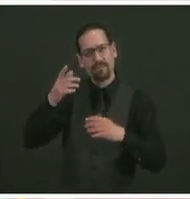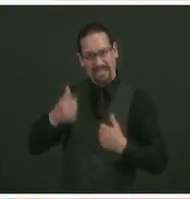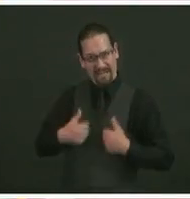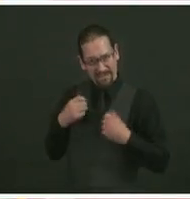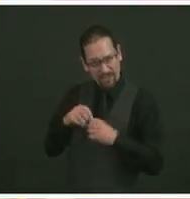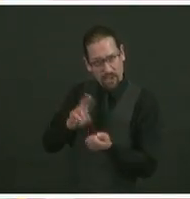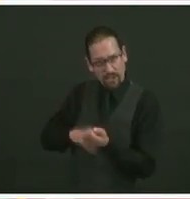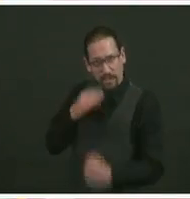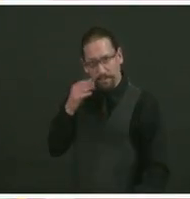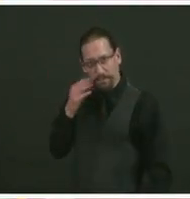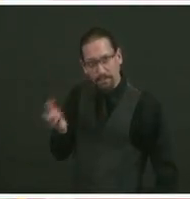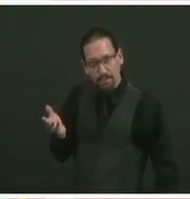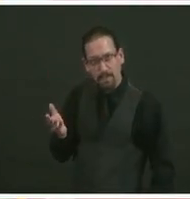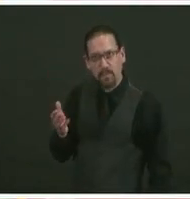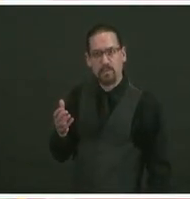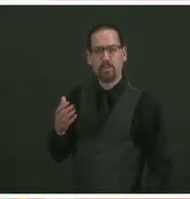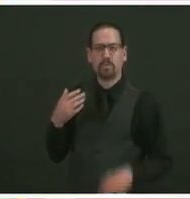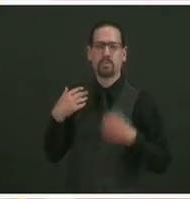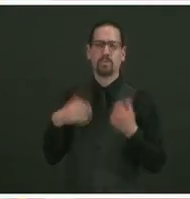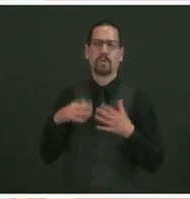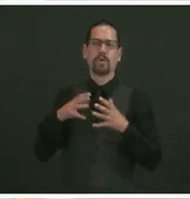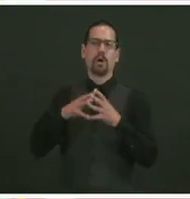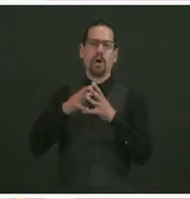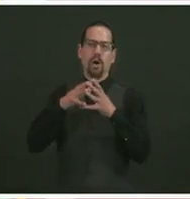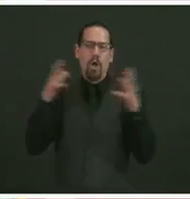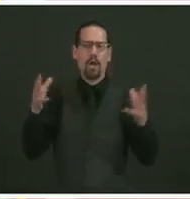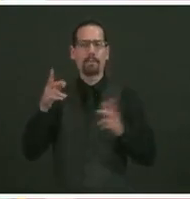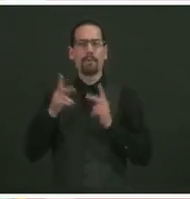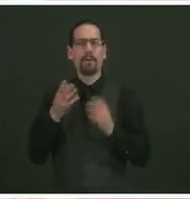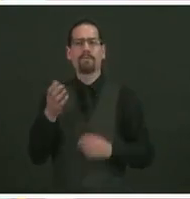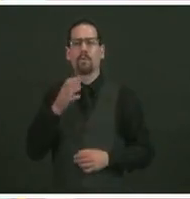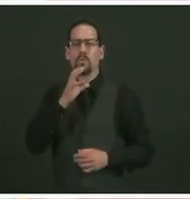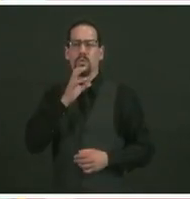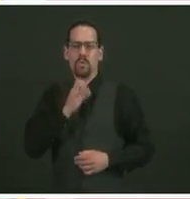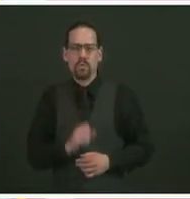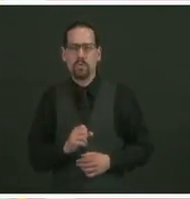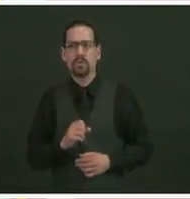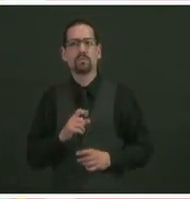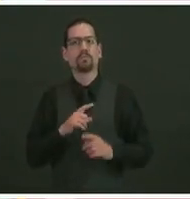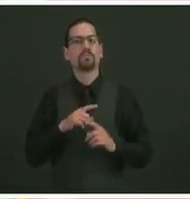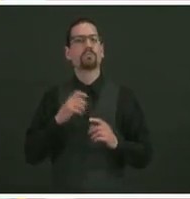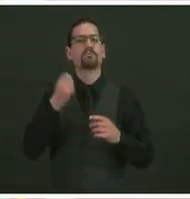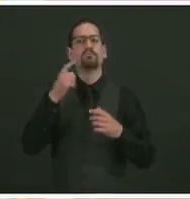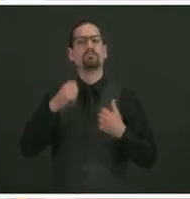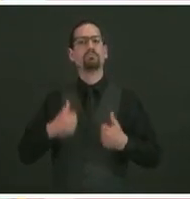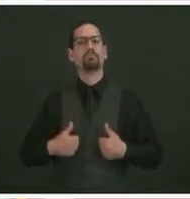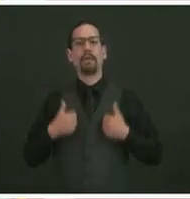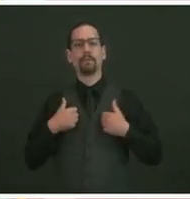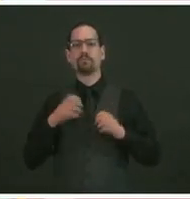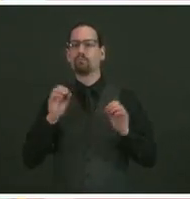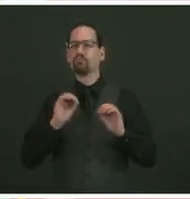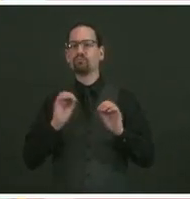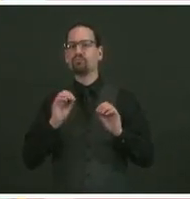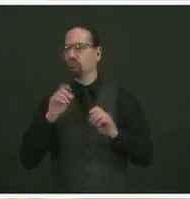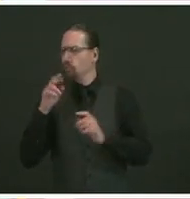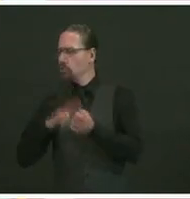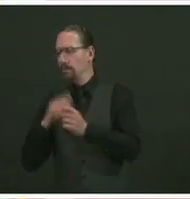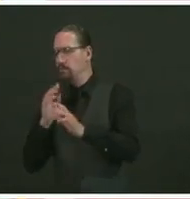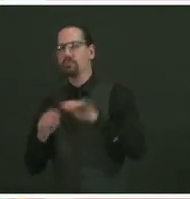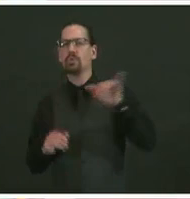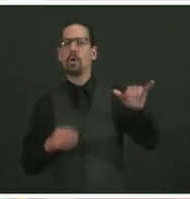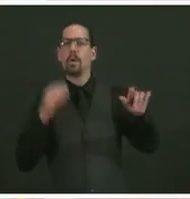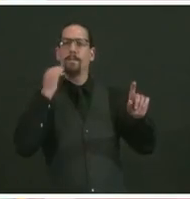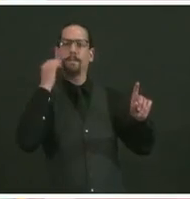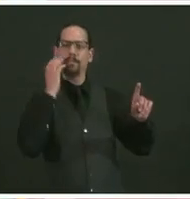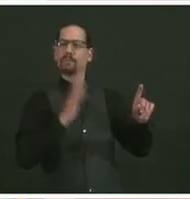know, a lot of our folks who are older can do fine with home health care workers. We have a great home health care system in Rhode Island, so we should be very thankful